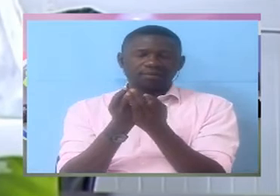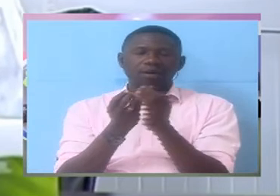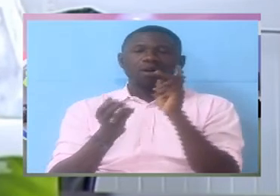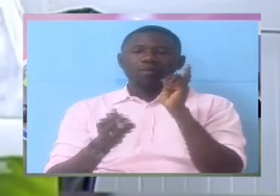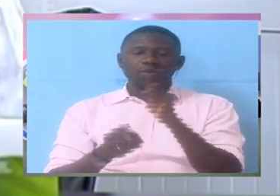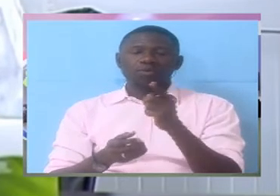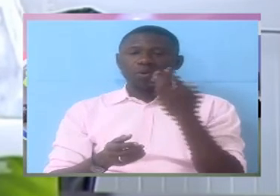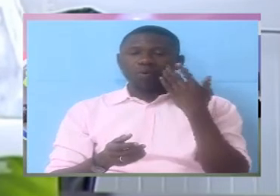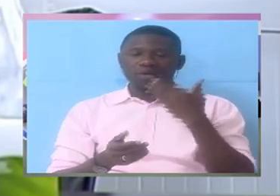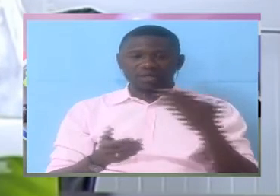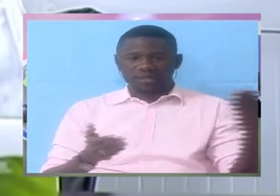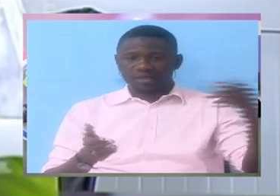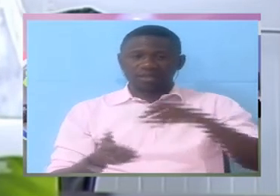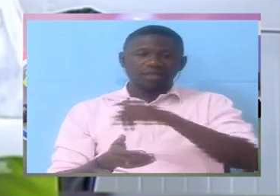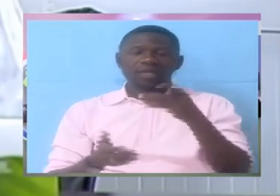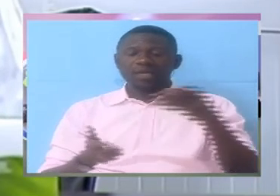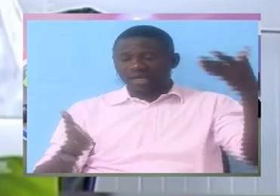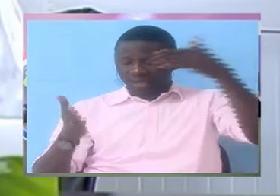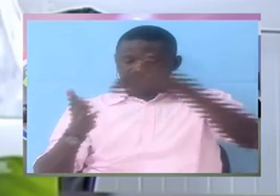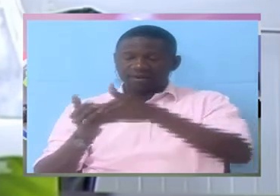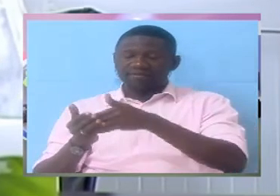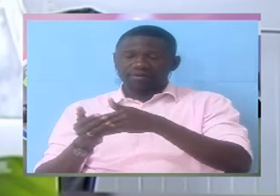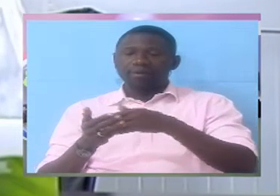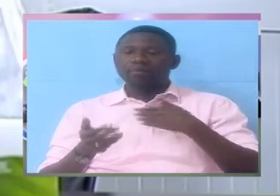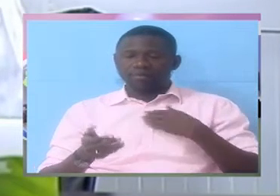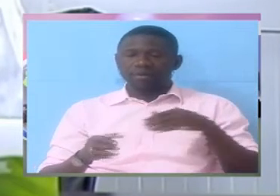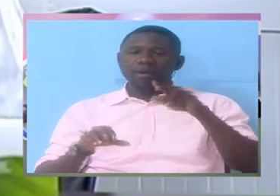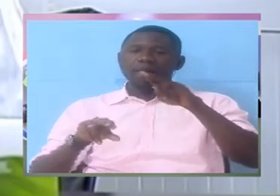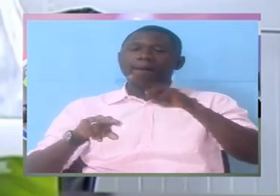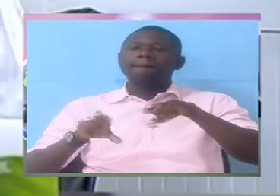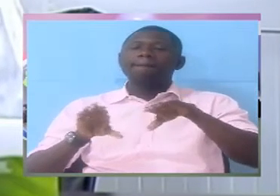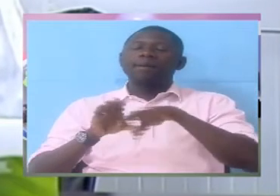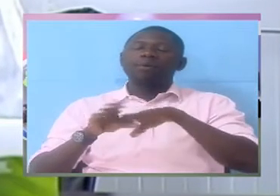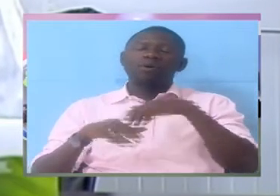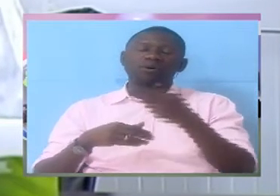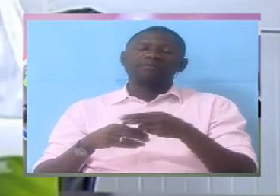I was at the investigation department.